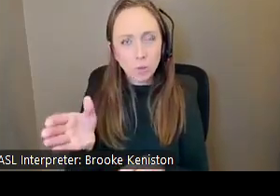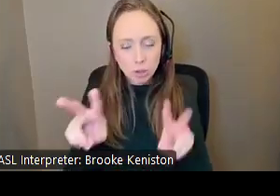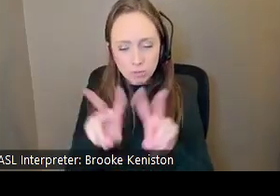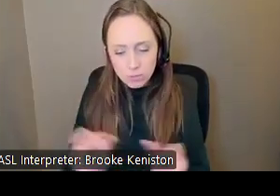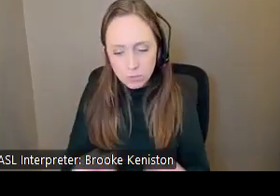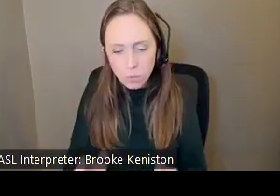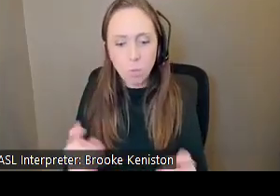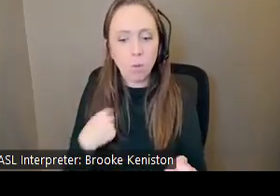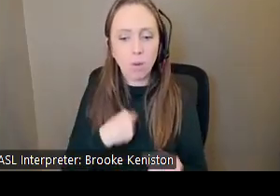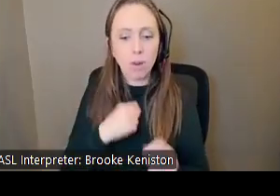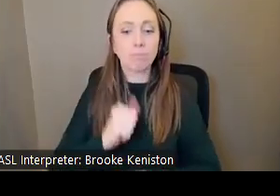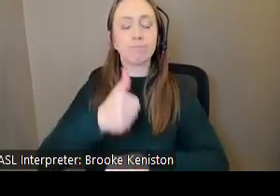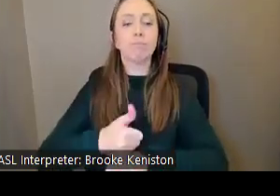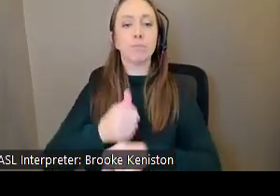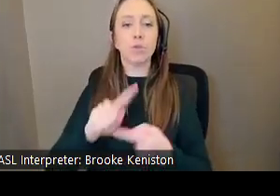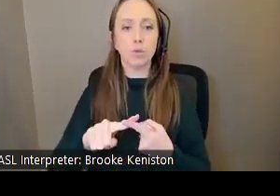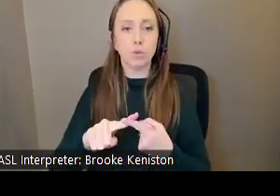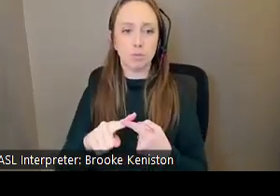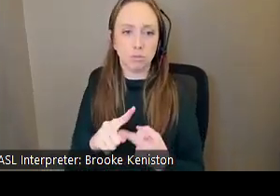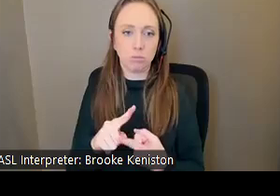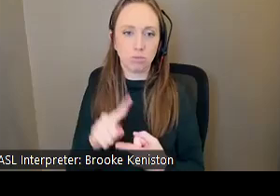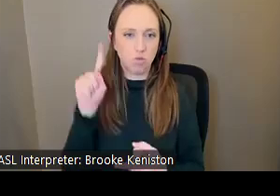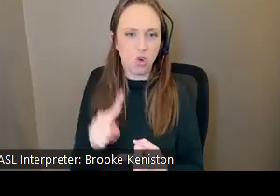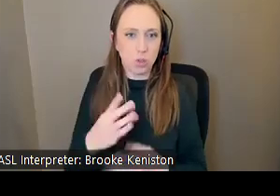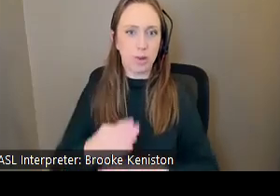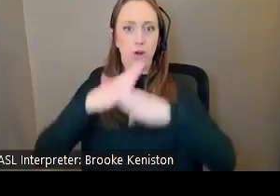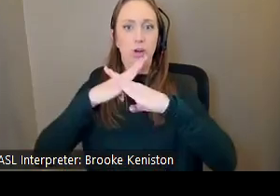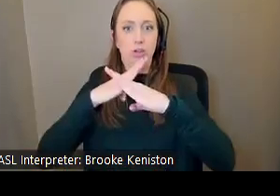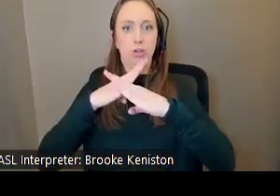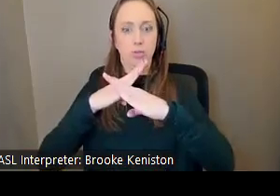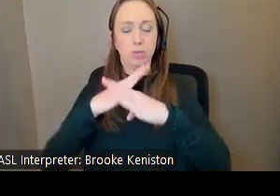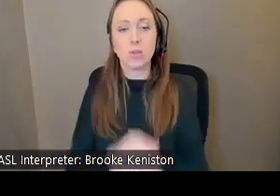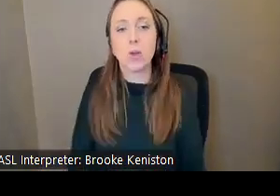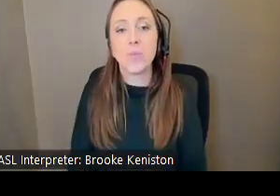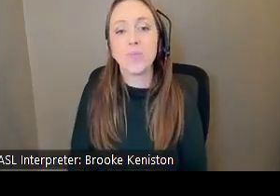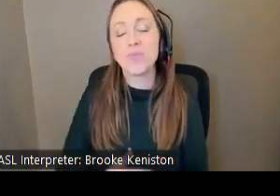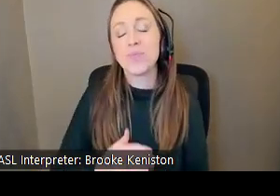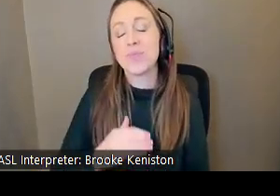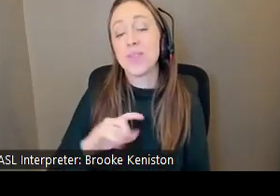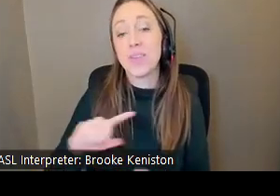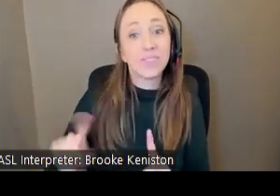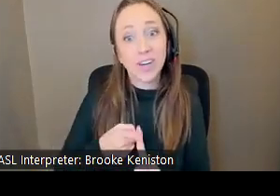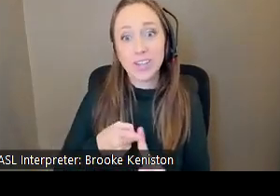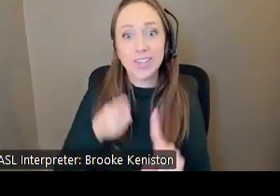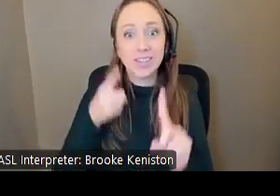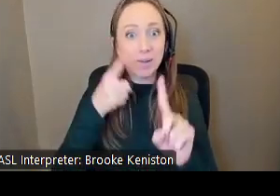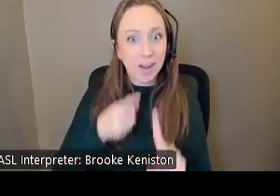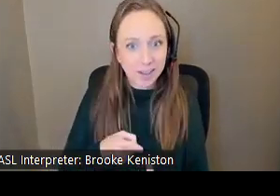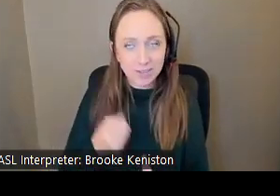So I don't want to get too ahead, so let me kind of start with the objectives for the talk, because this is a grand rounds and I must have